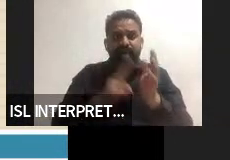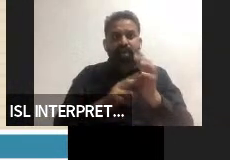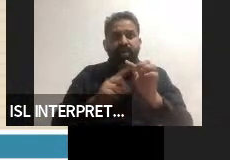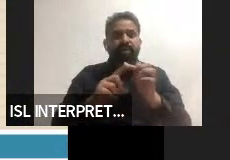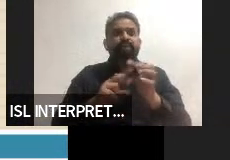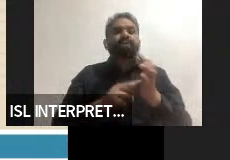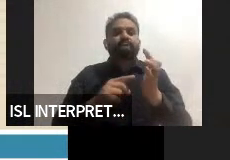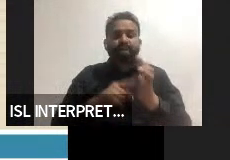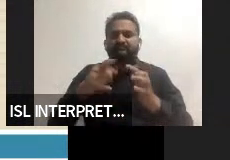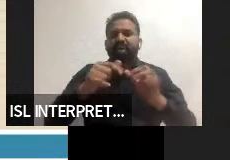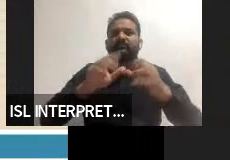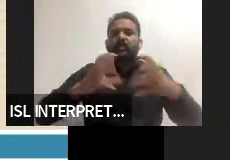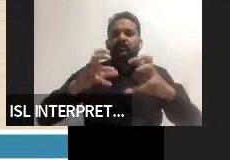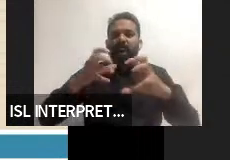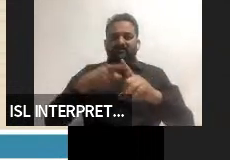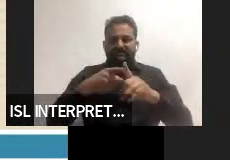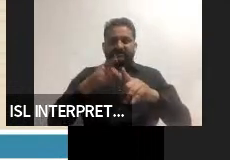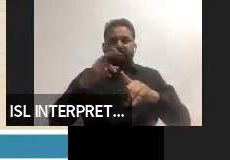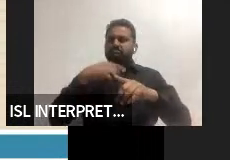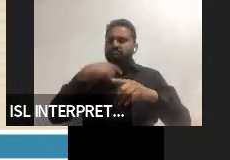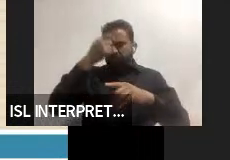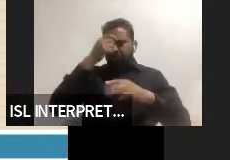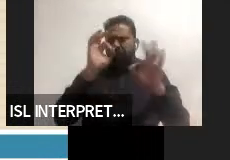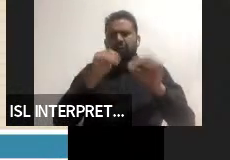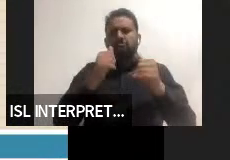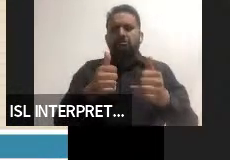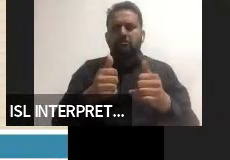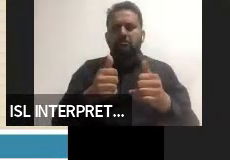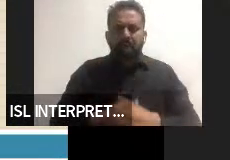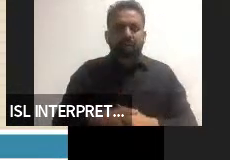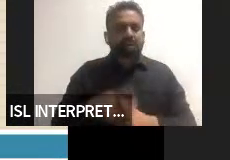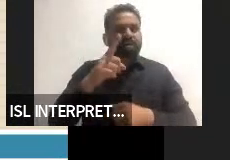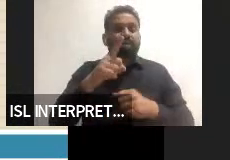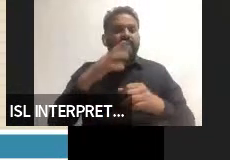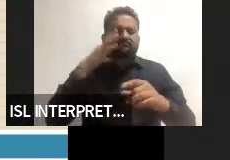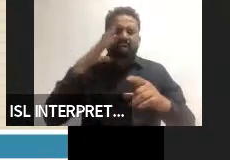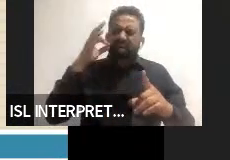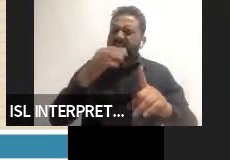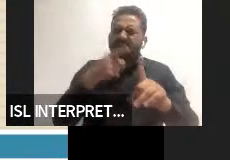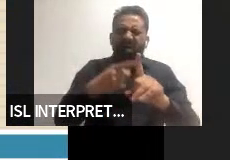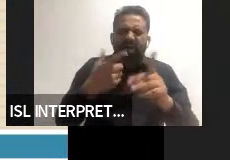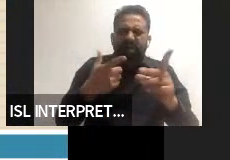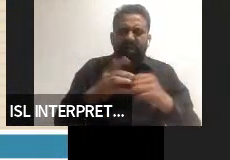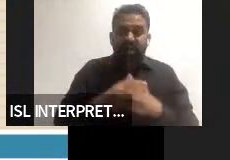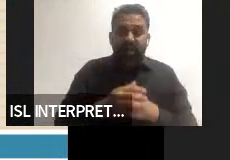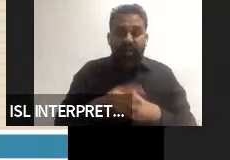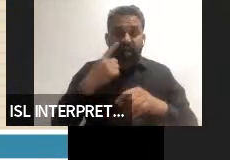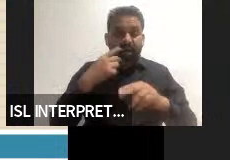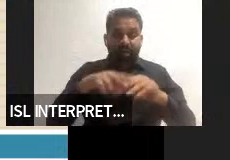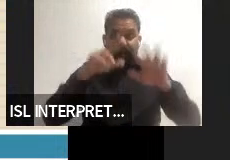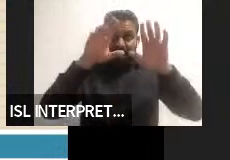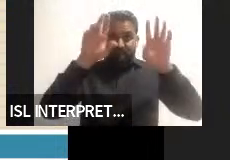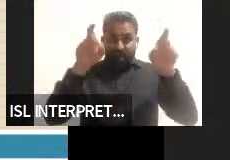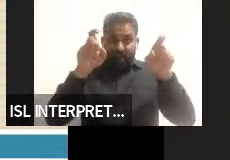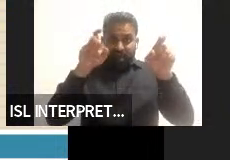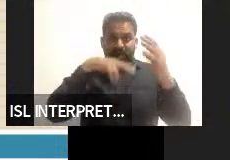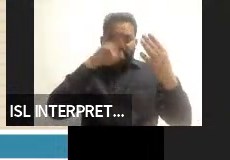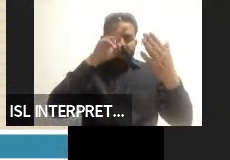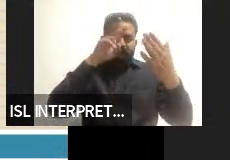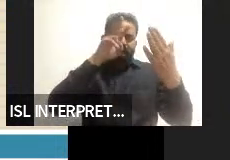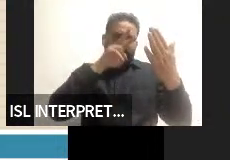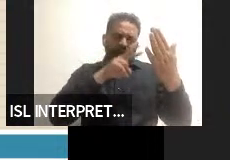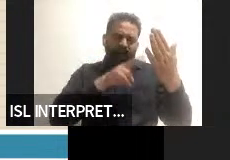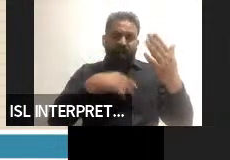function, it's good, there's no problem about that. But what is more important is that when you read the table of content, your heading